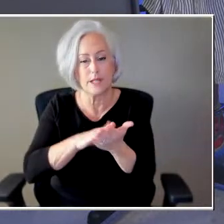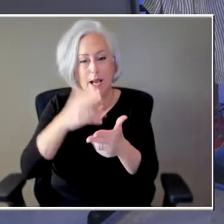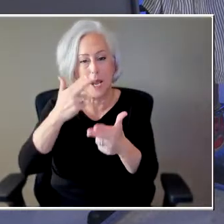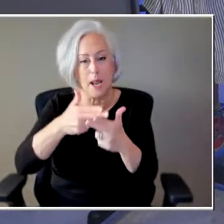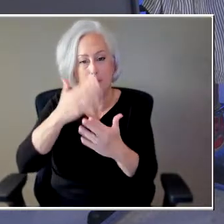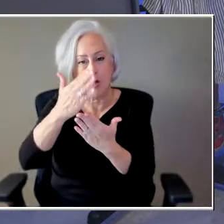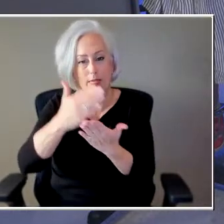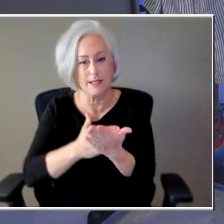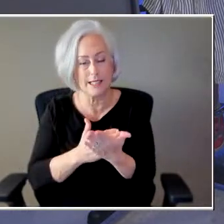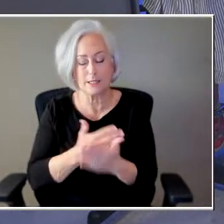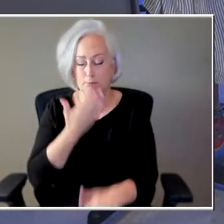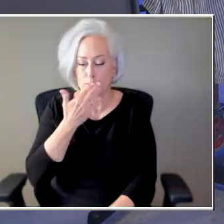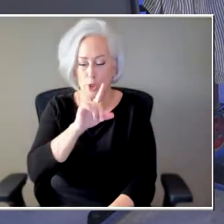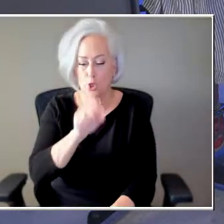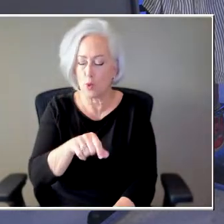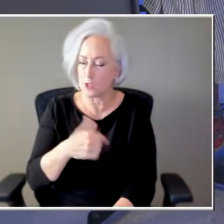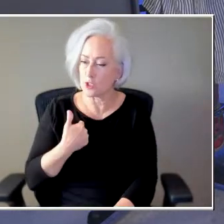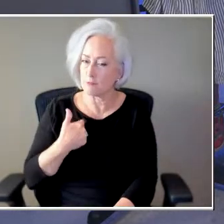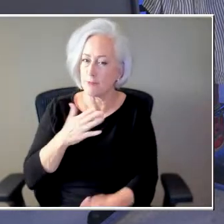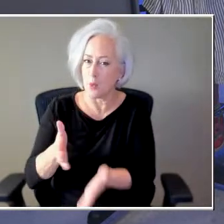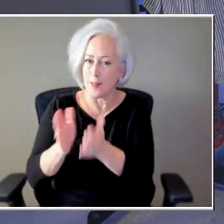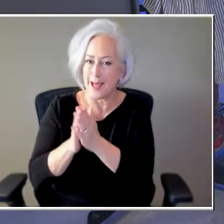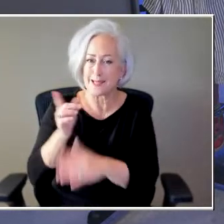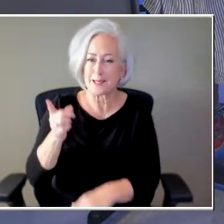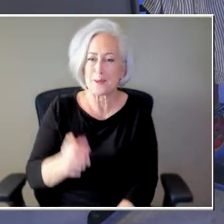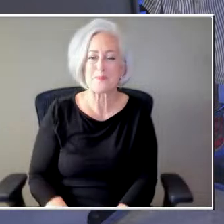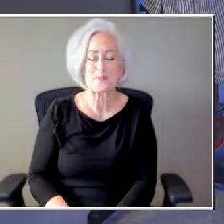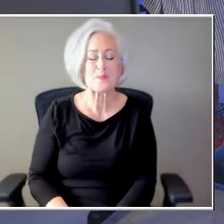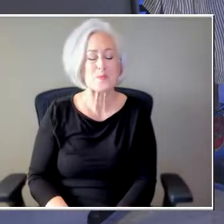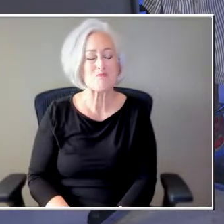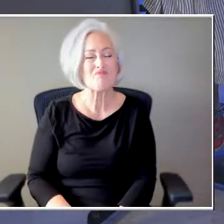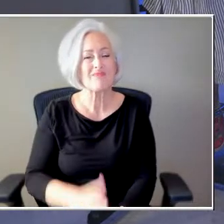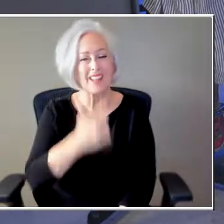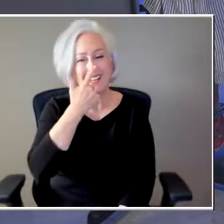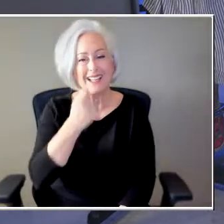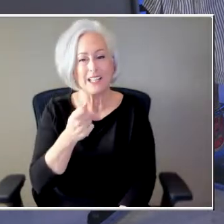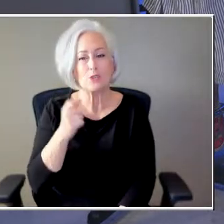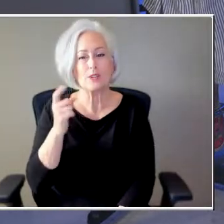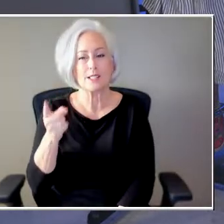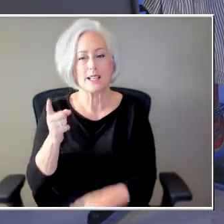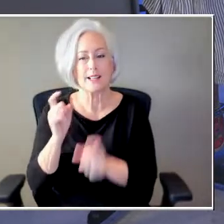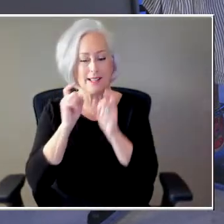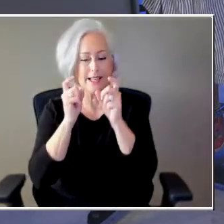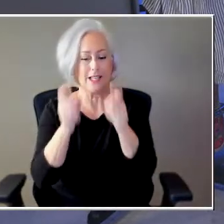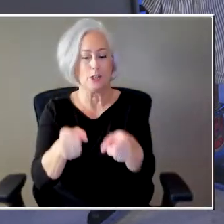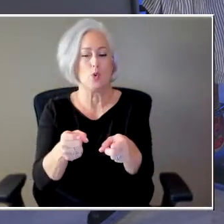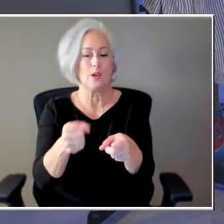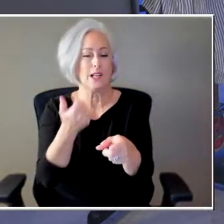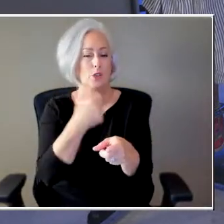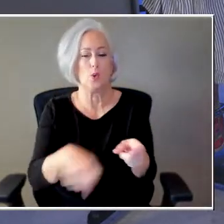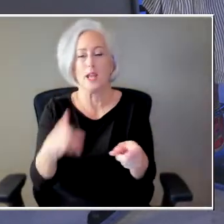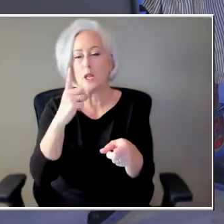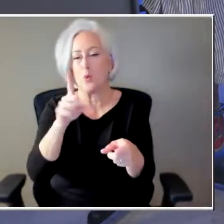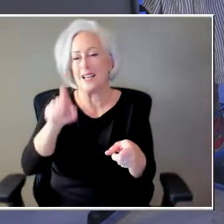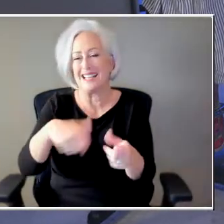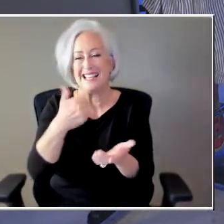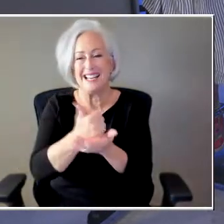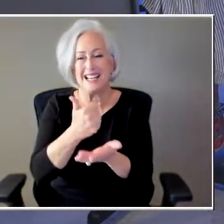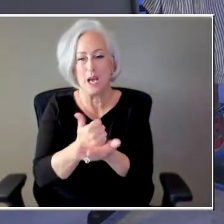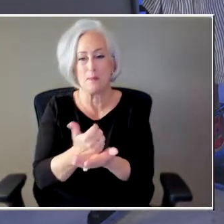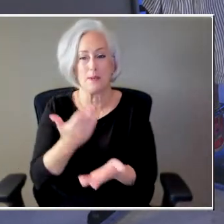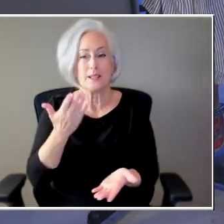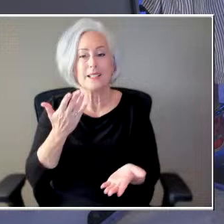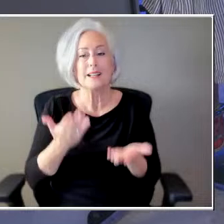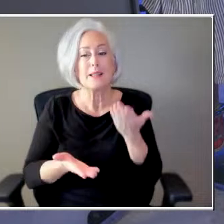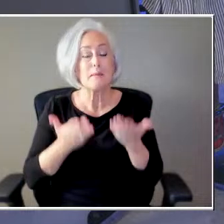have to ask him. But interesting, that he was the altruistic donor, maybe had some sort of life experience that led him to